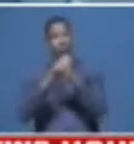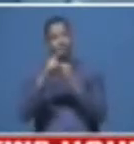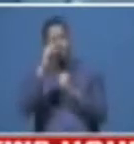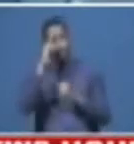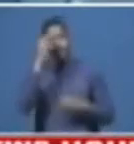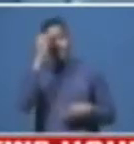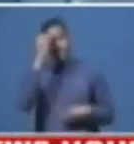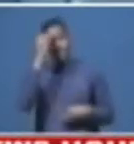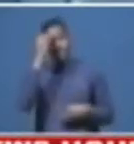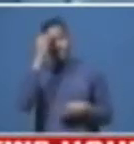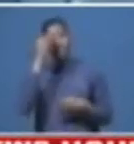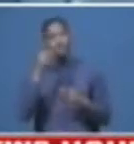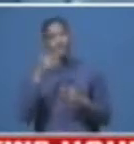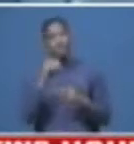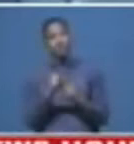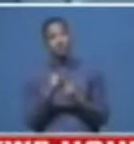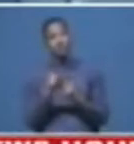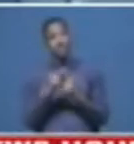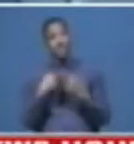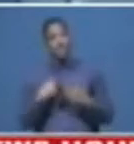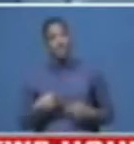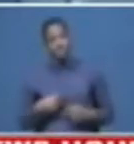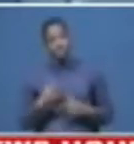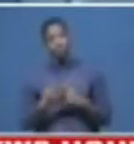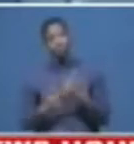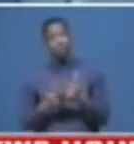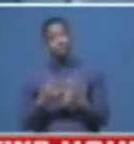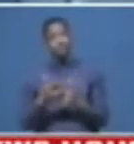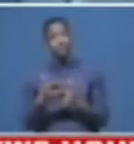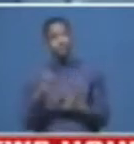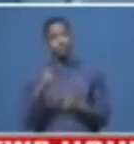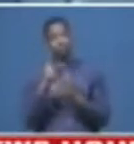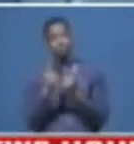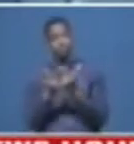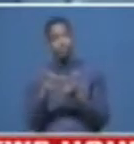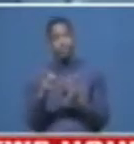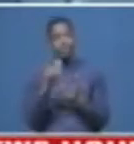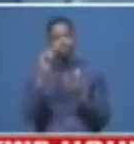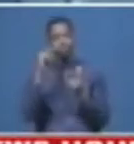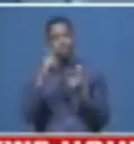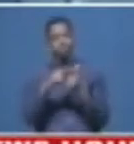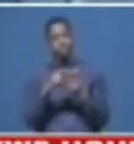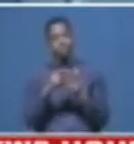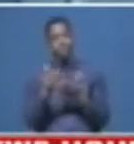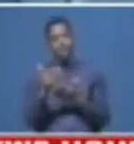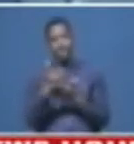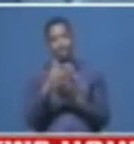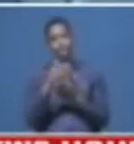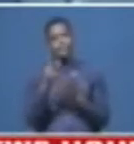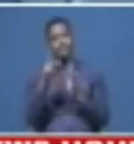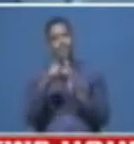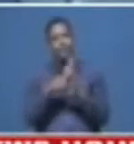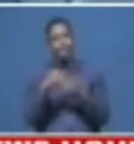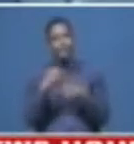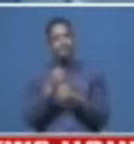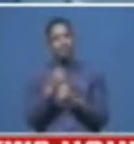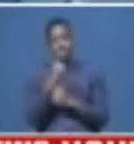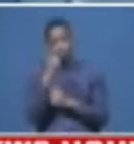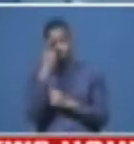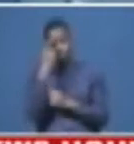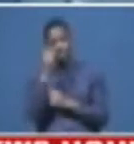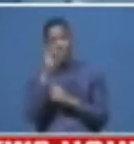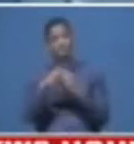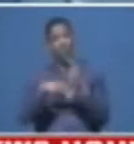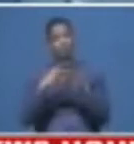malaria interventions and healthier generations. The participants are expected to lobby policymakers, governments, and